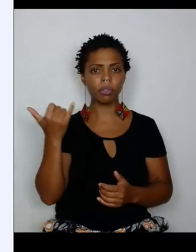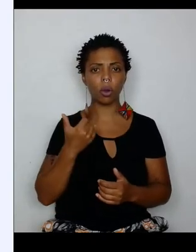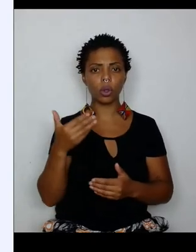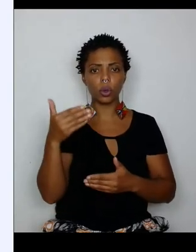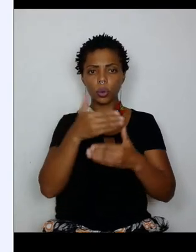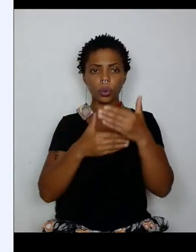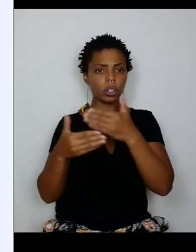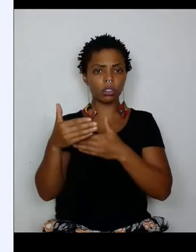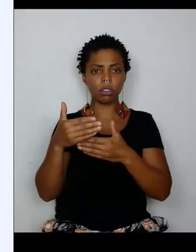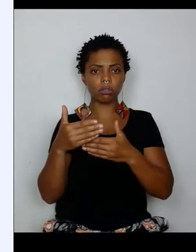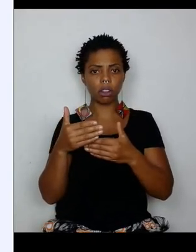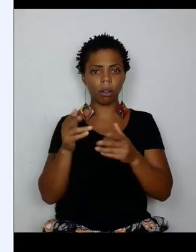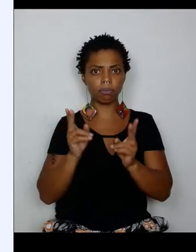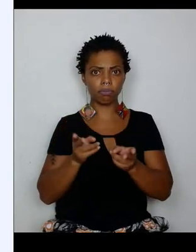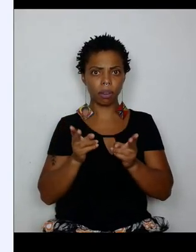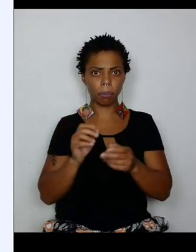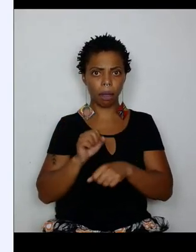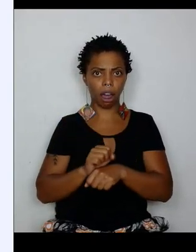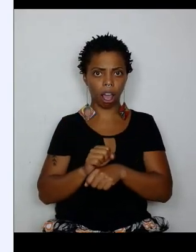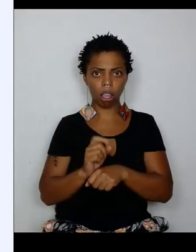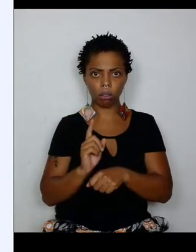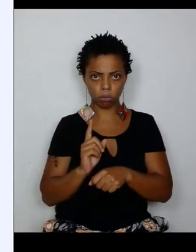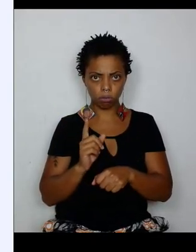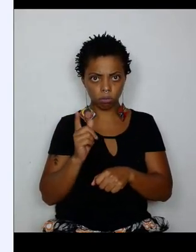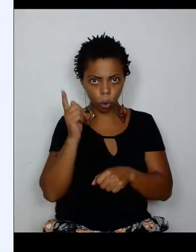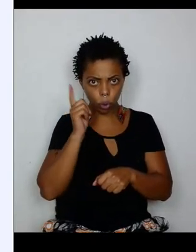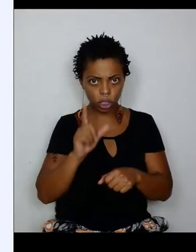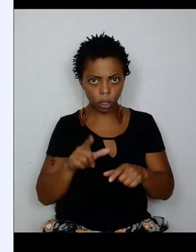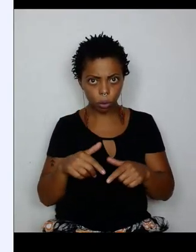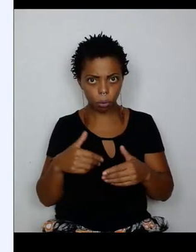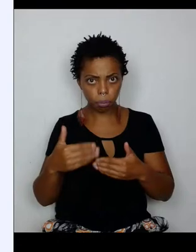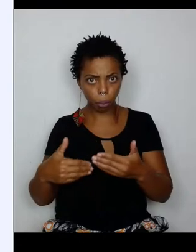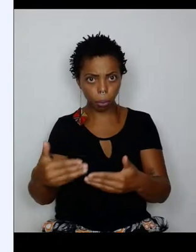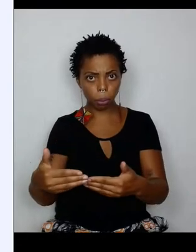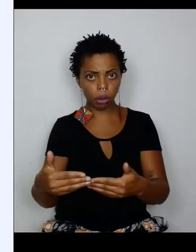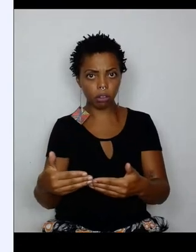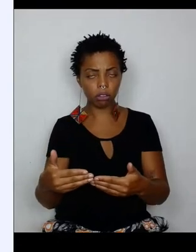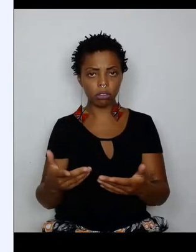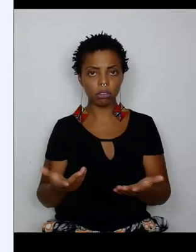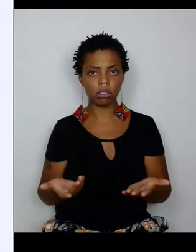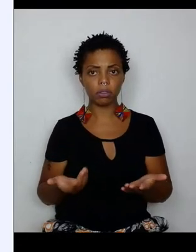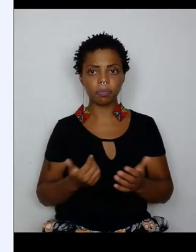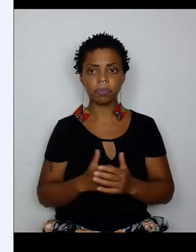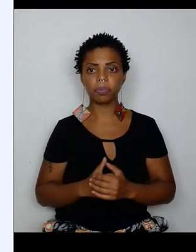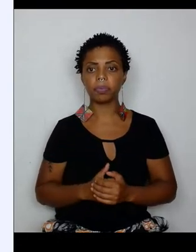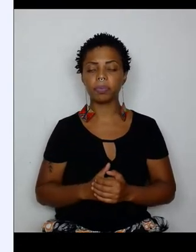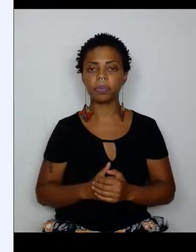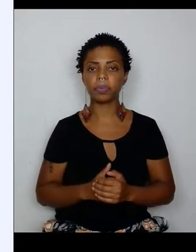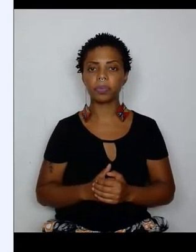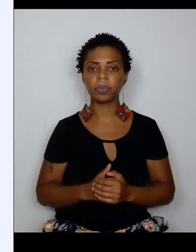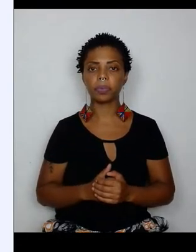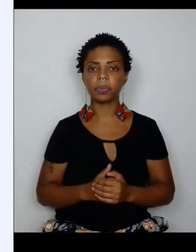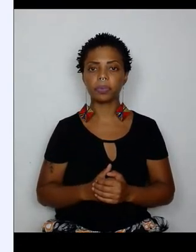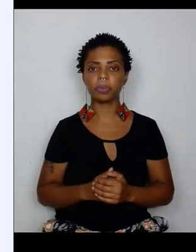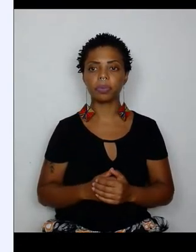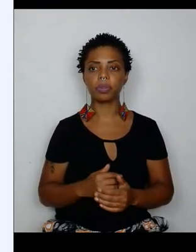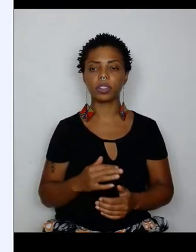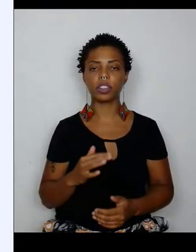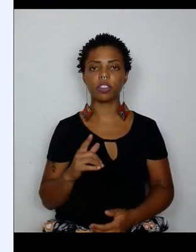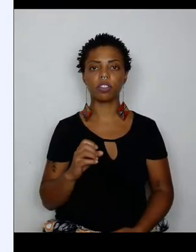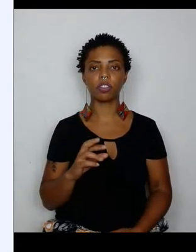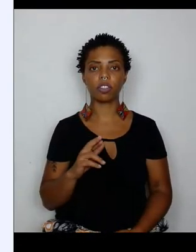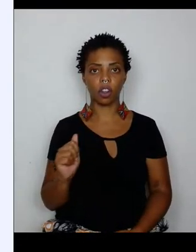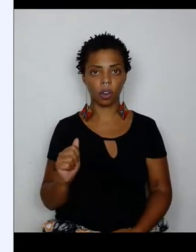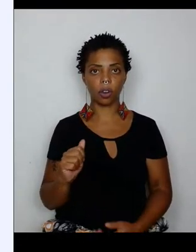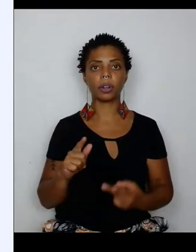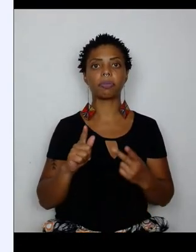it is now i have uh a a slide juxtaposing flora and um and go again and that is visible to